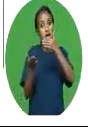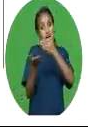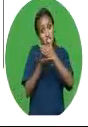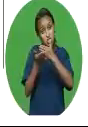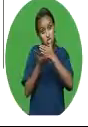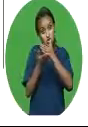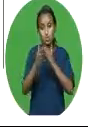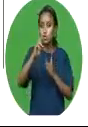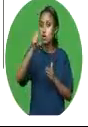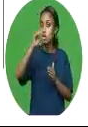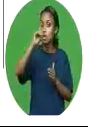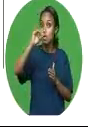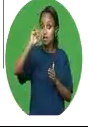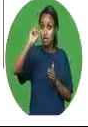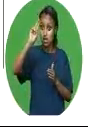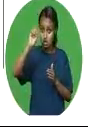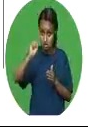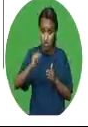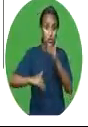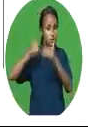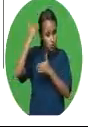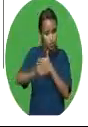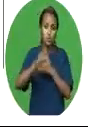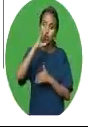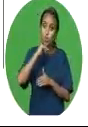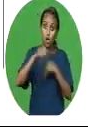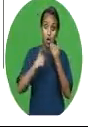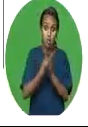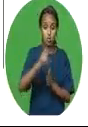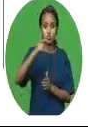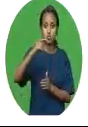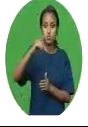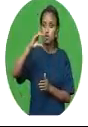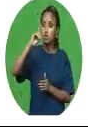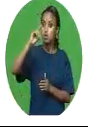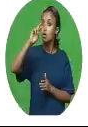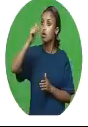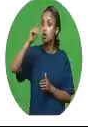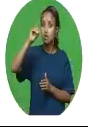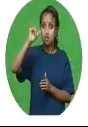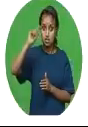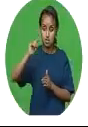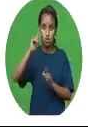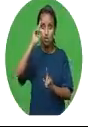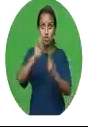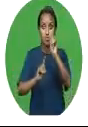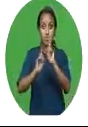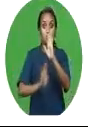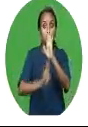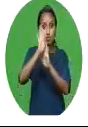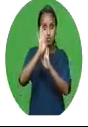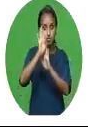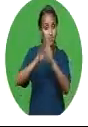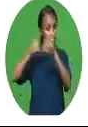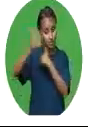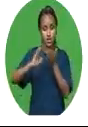radius. We will talk about radial line development in our next program. Parallel line development is a